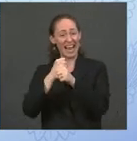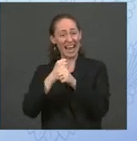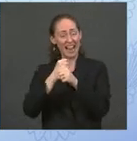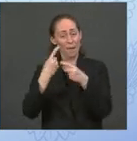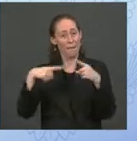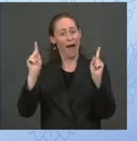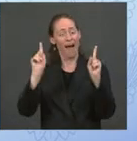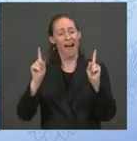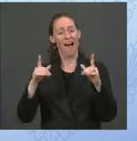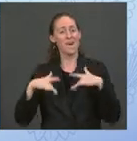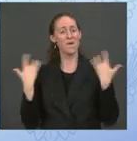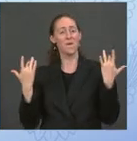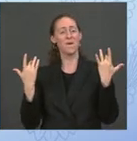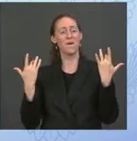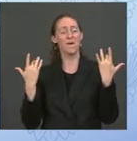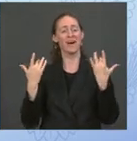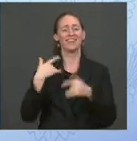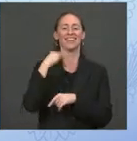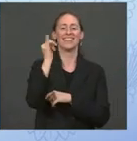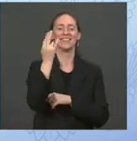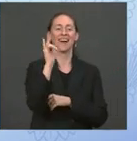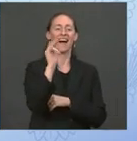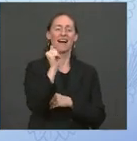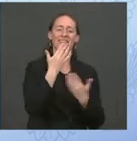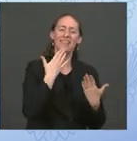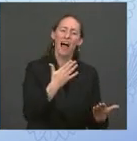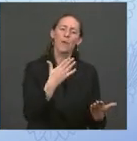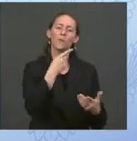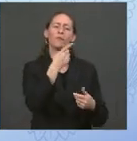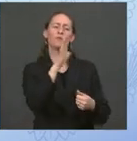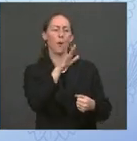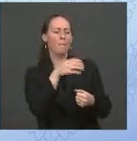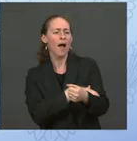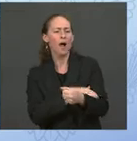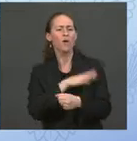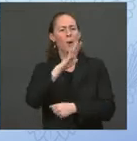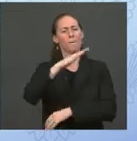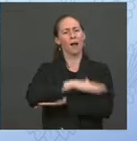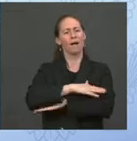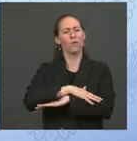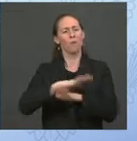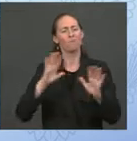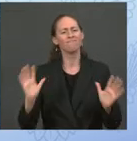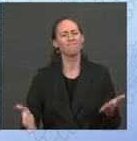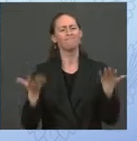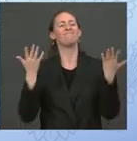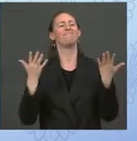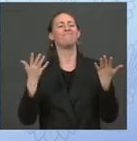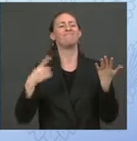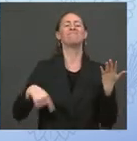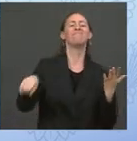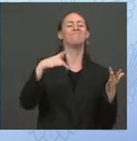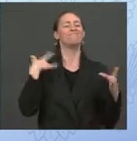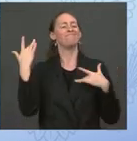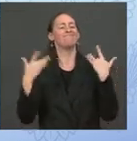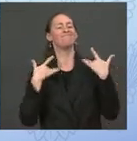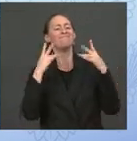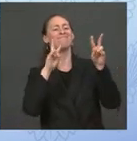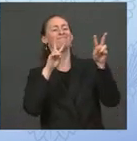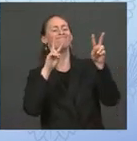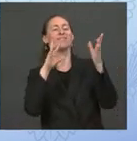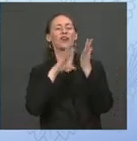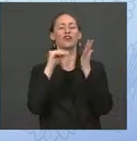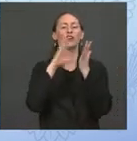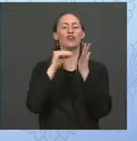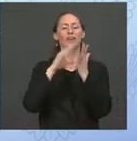Juliana, thank you for using your platform to advocate for a joyful and just education for all students. One